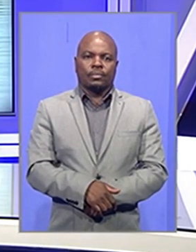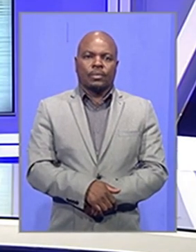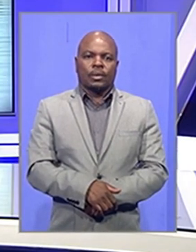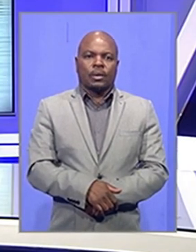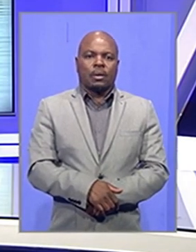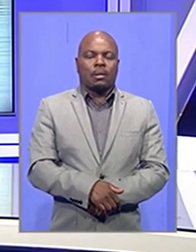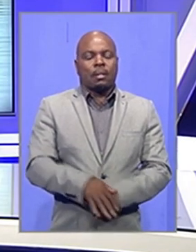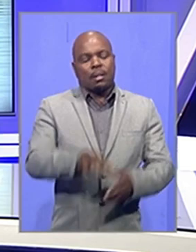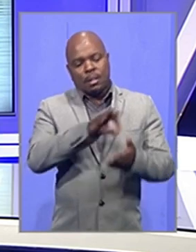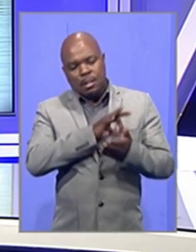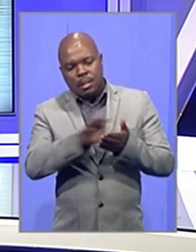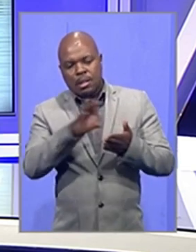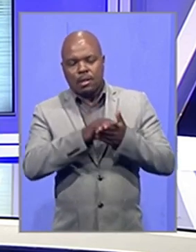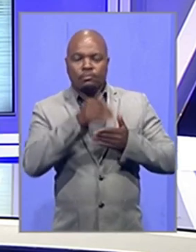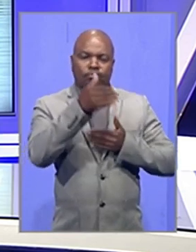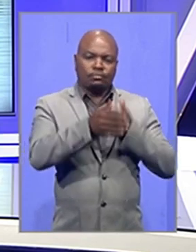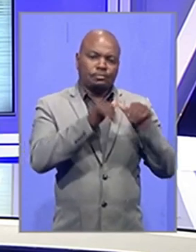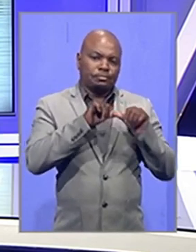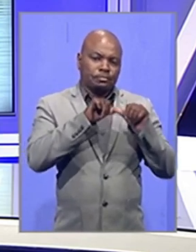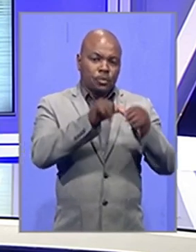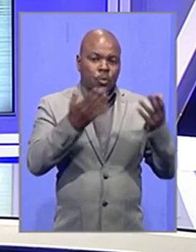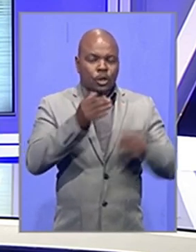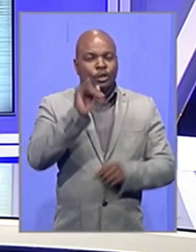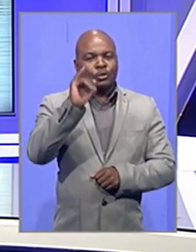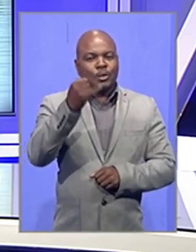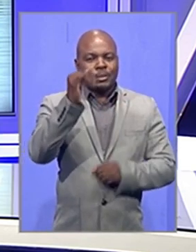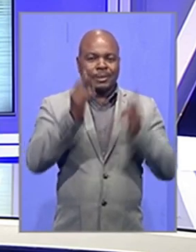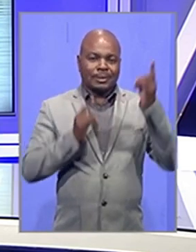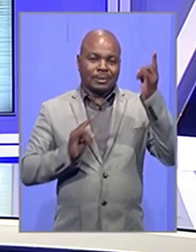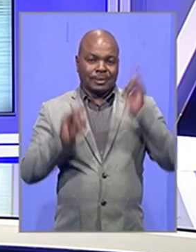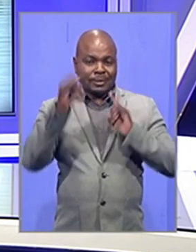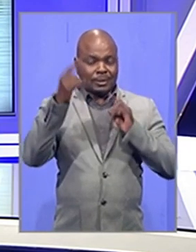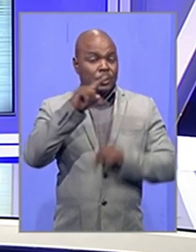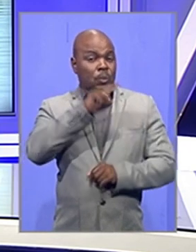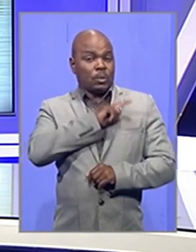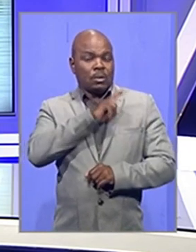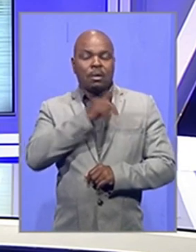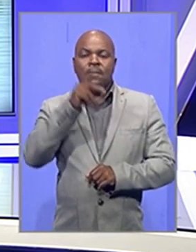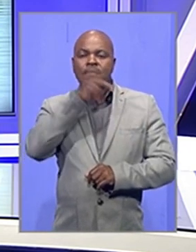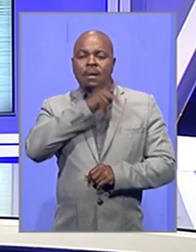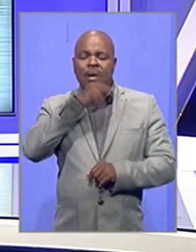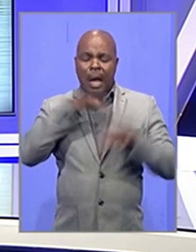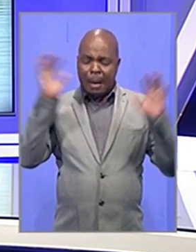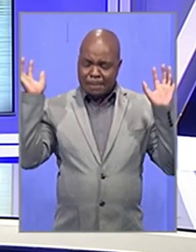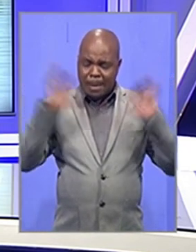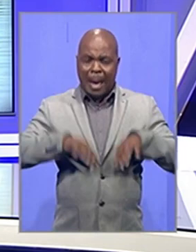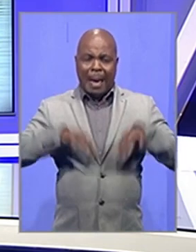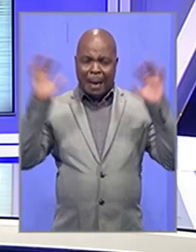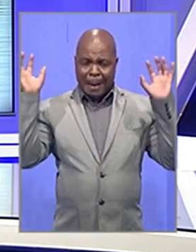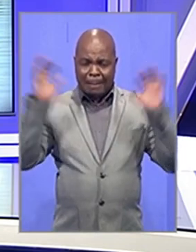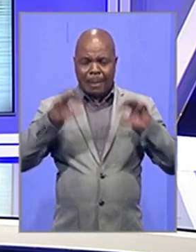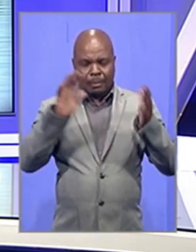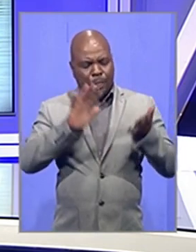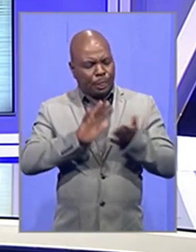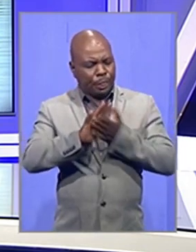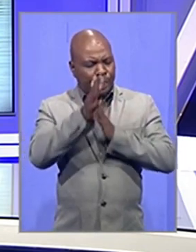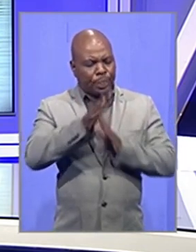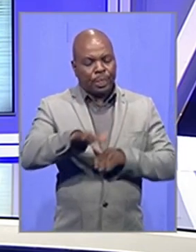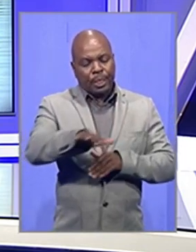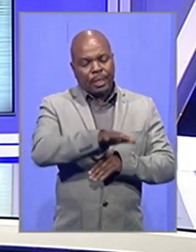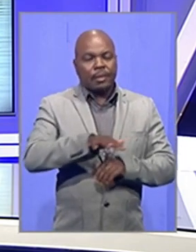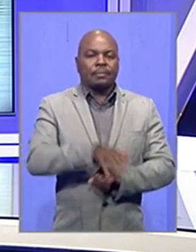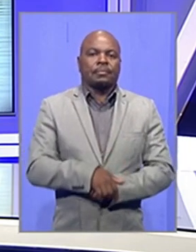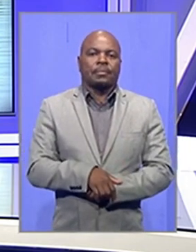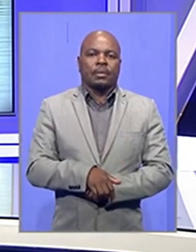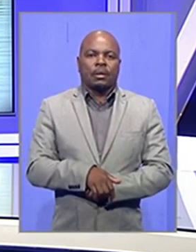Letsholo phepafatso le tsweletse go ralala toropo ya Johannesburg morago ga tshenyo e bakilweng ke pula ya matlakadibe le morwalela ka la